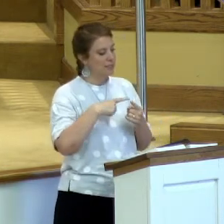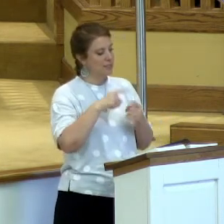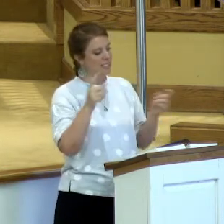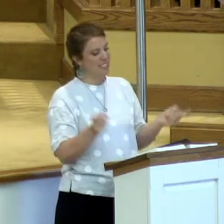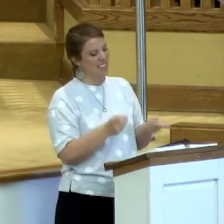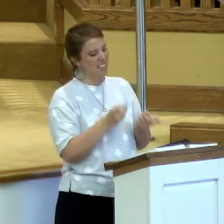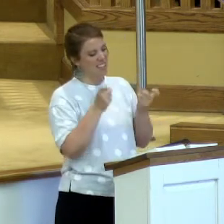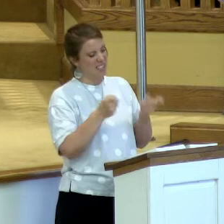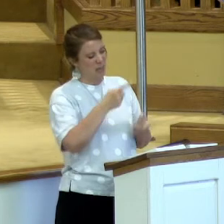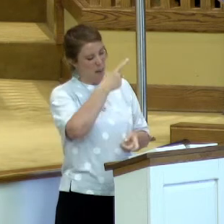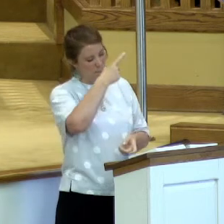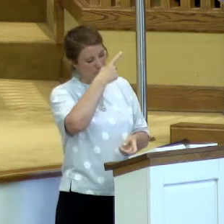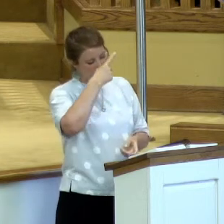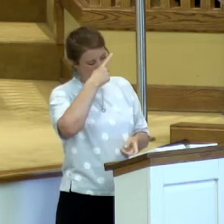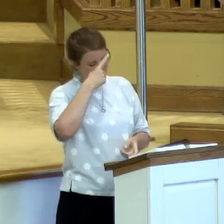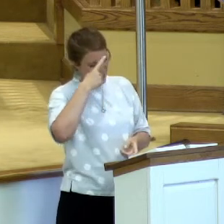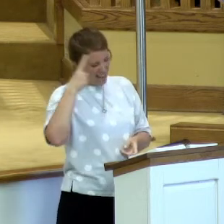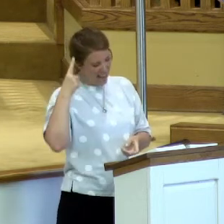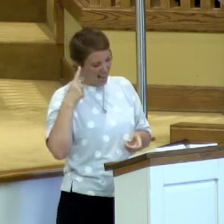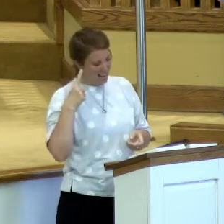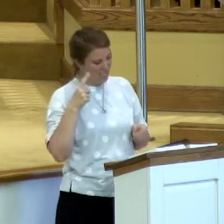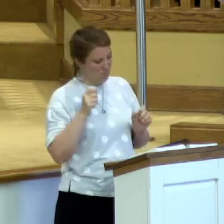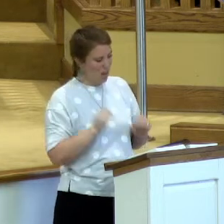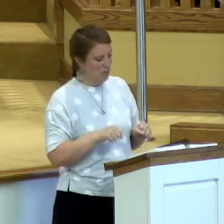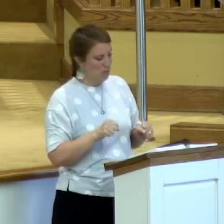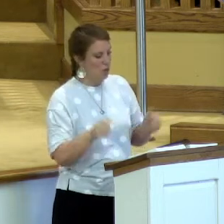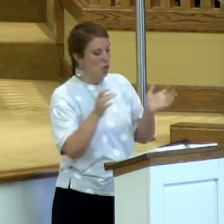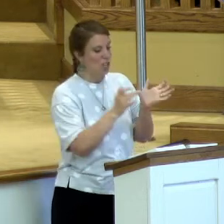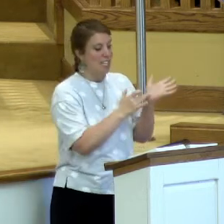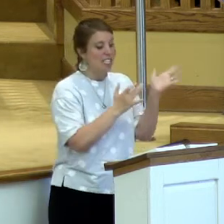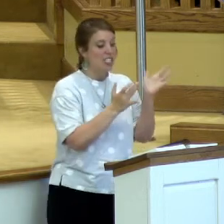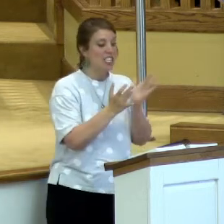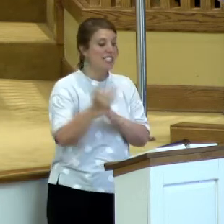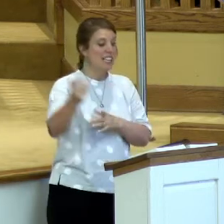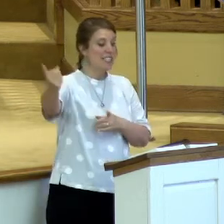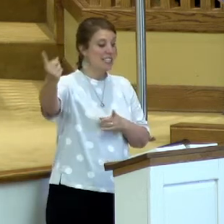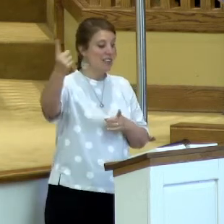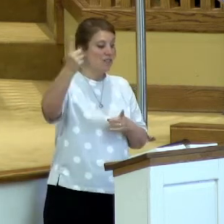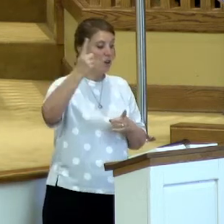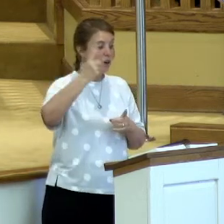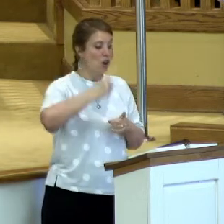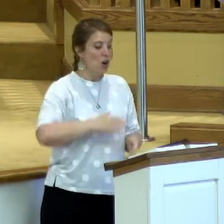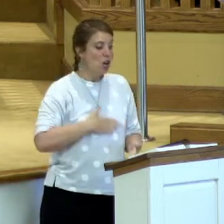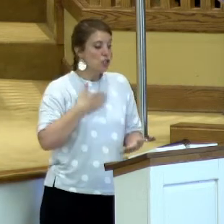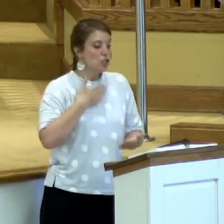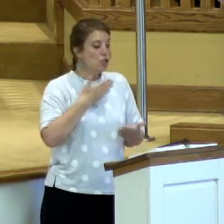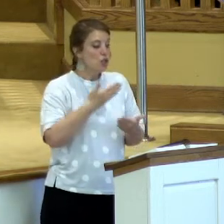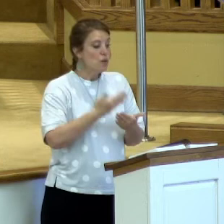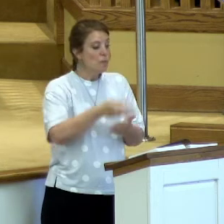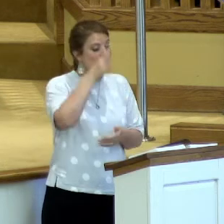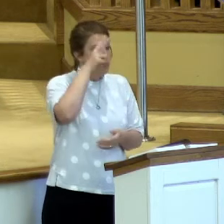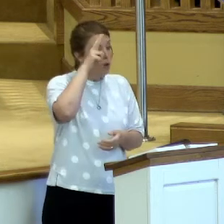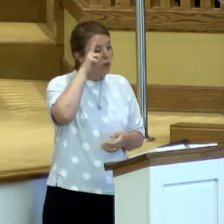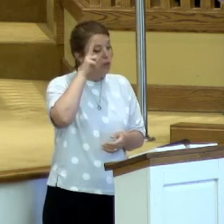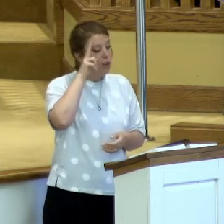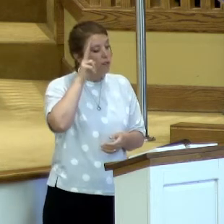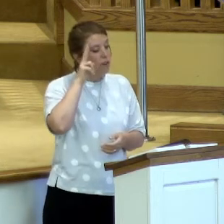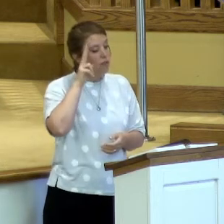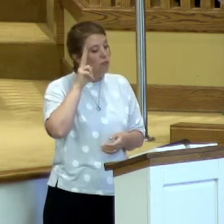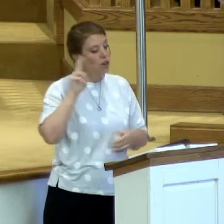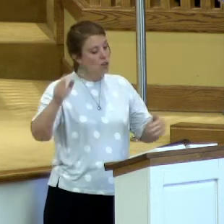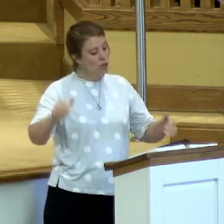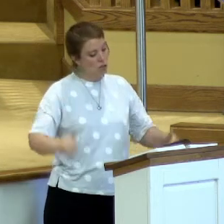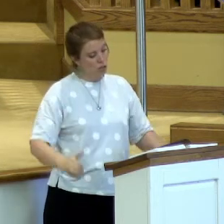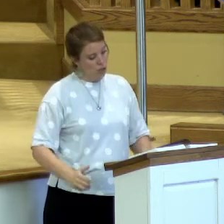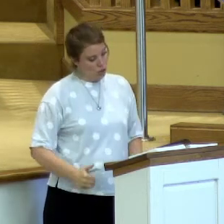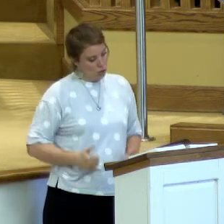when sin was as black as could be, Jesus came forth to be born